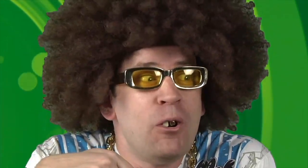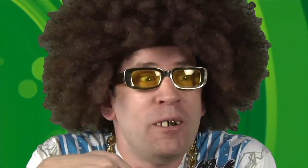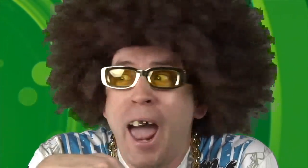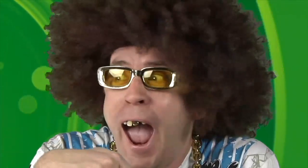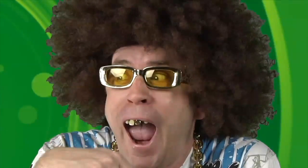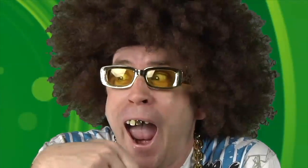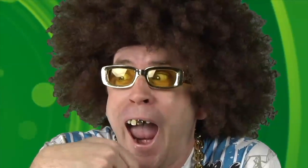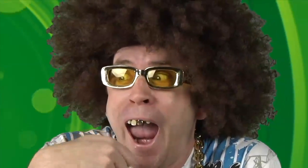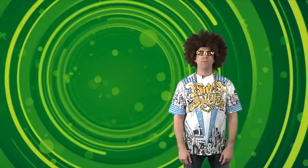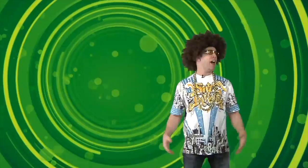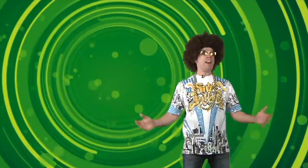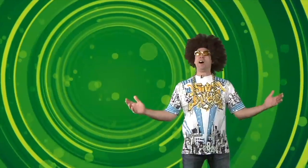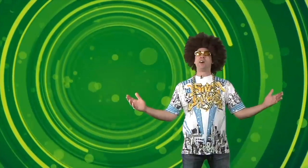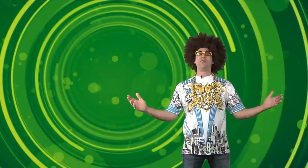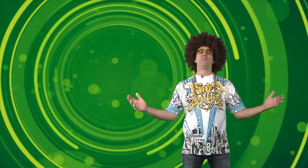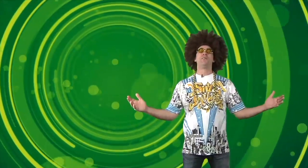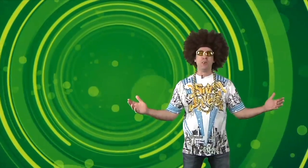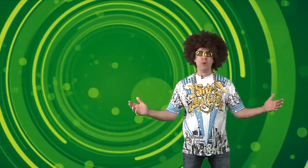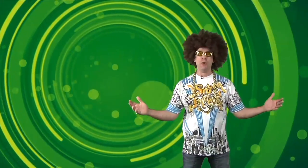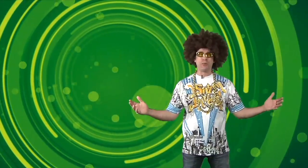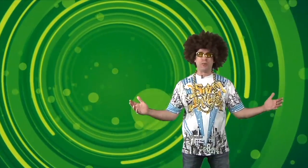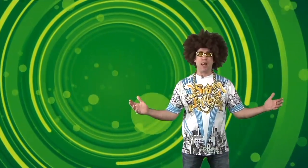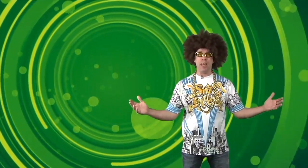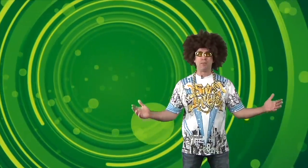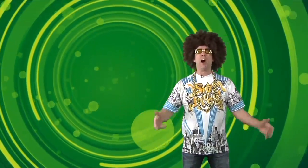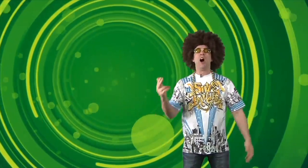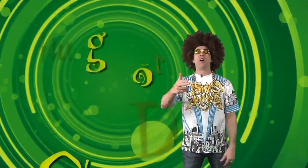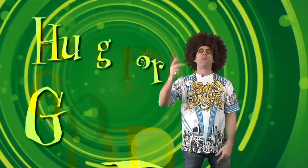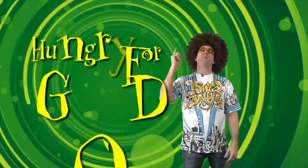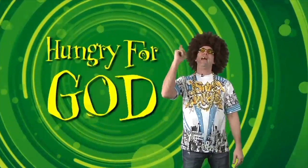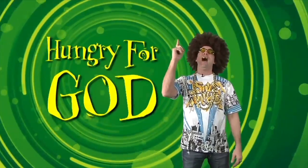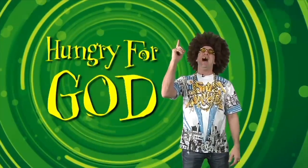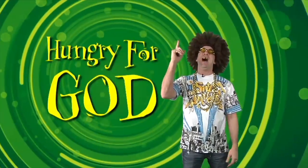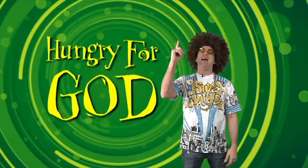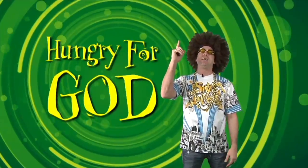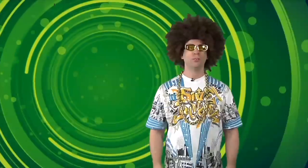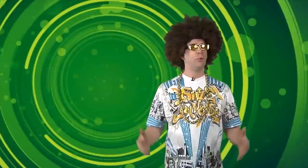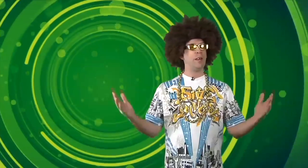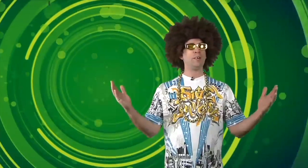pistachio pudding? Not hungry for food, silly. Hungry for